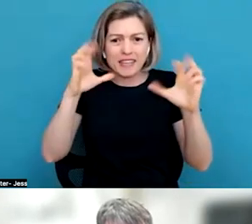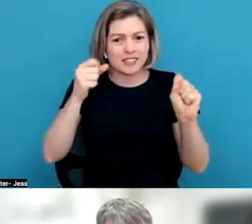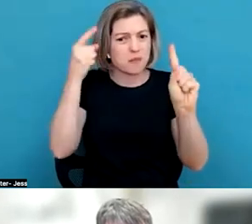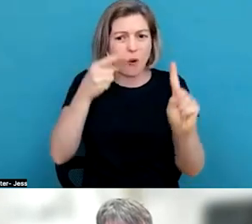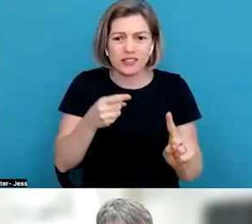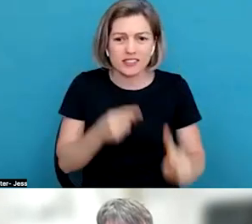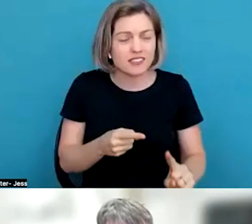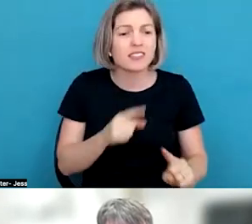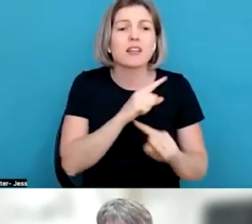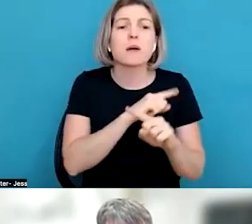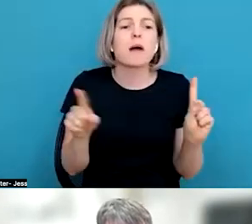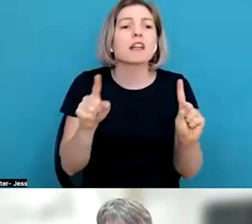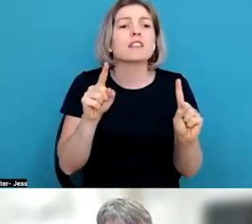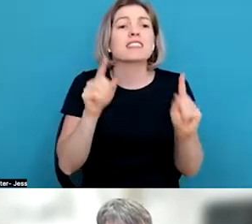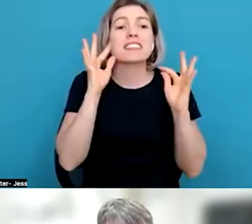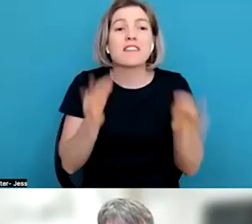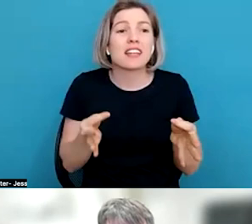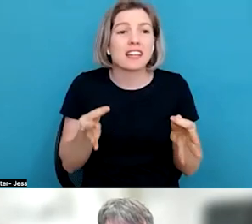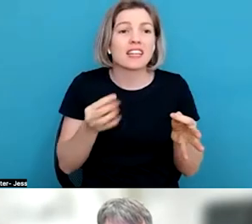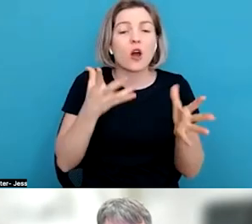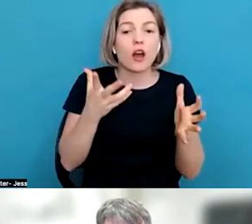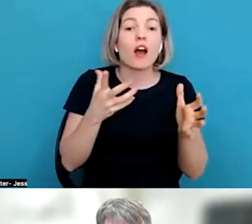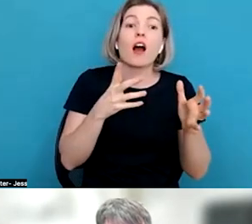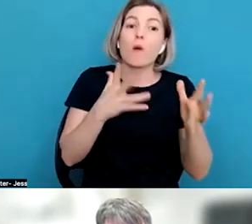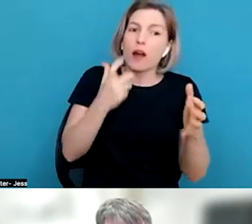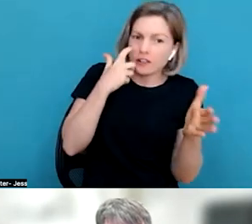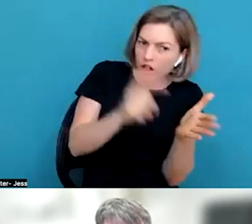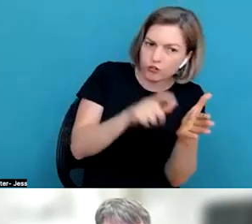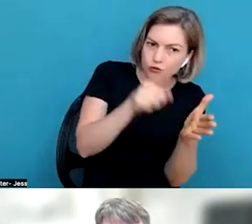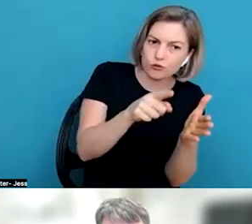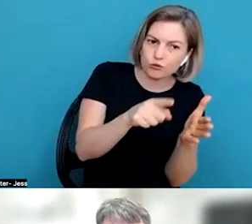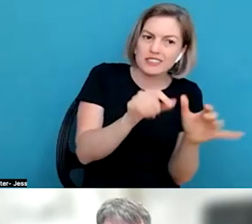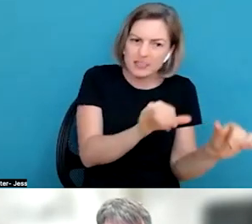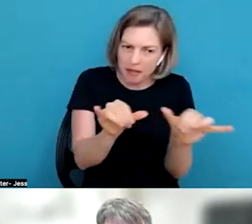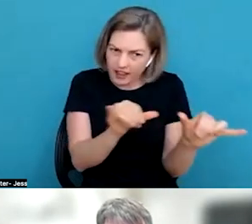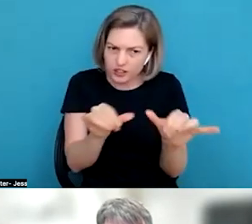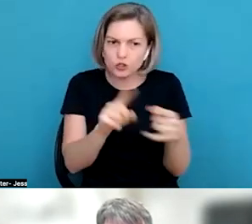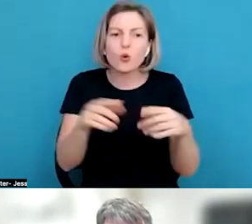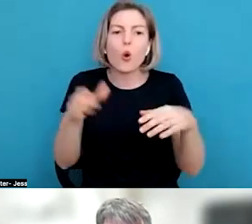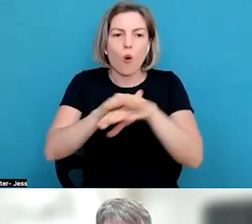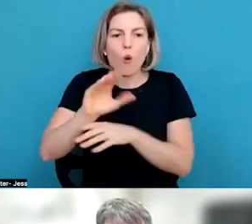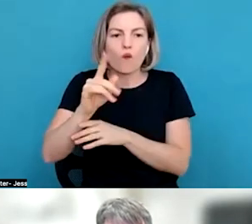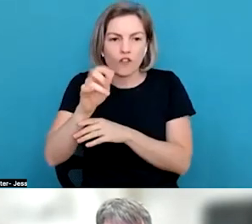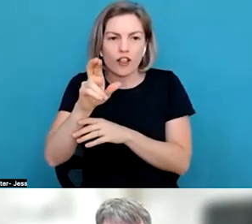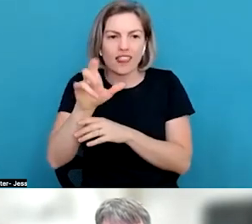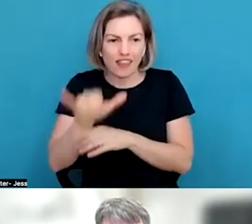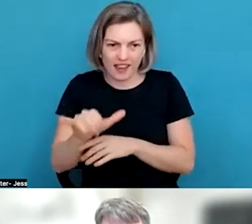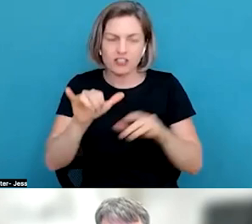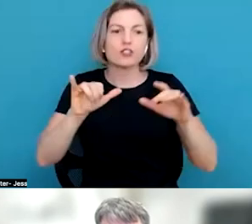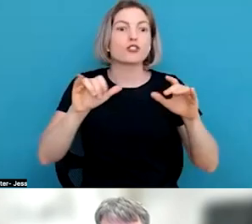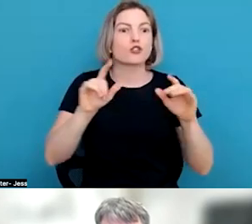but definitely acknowledged on the similarities to overlay. So just to be clear about